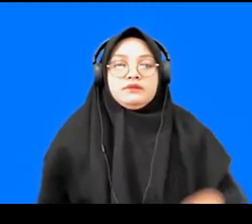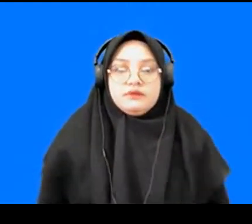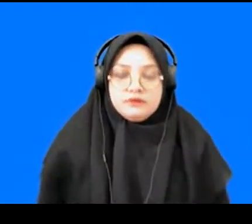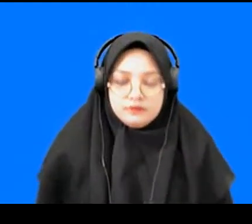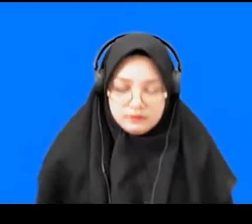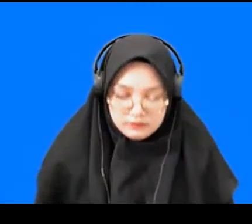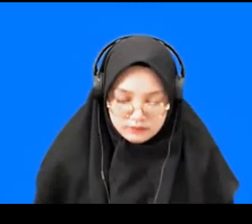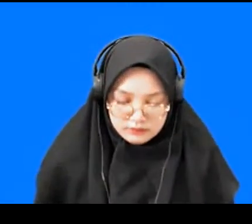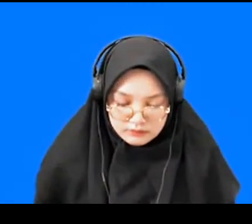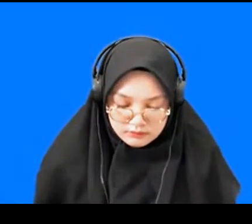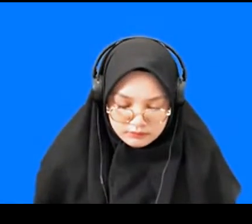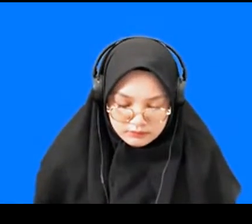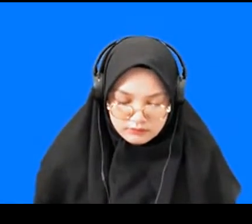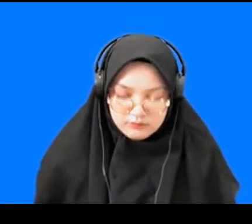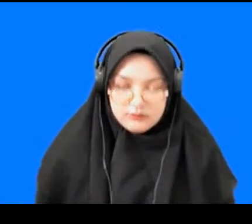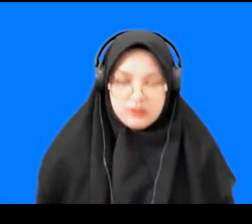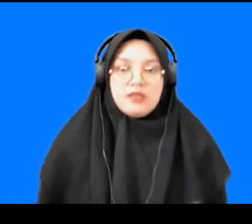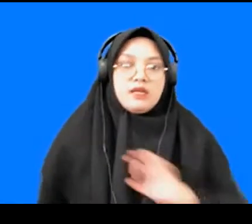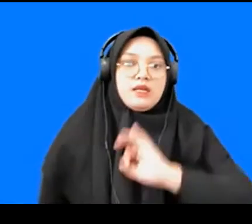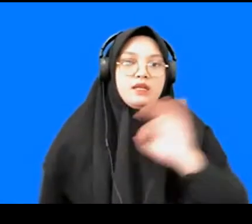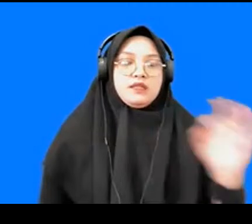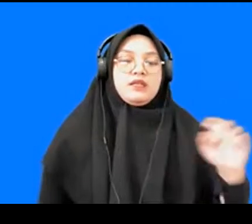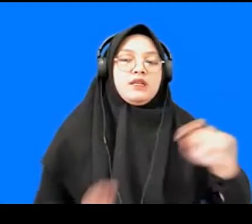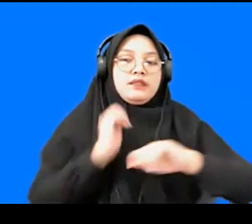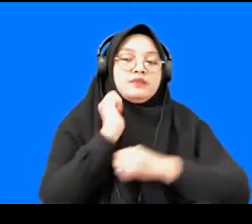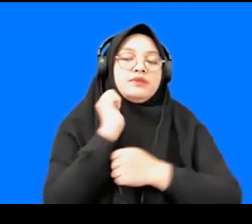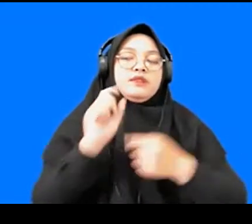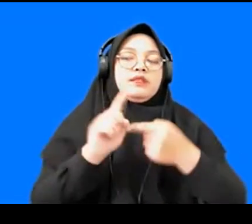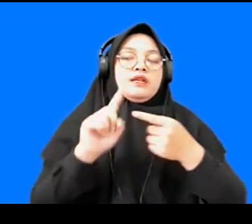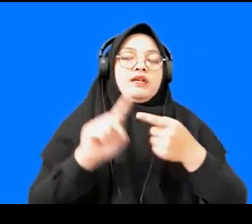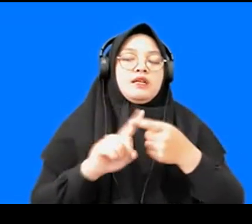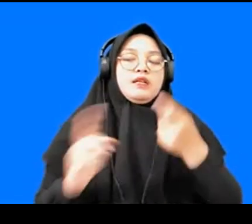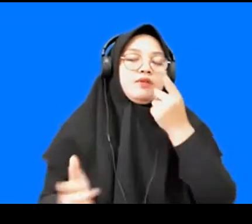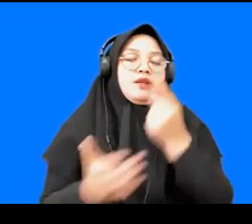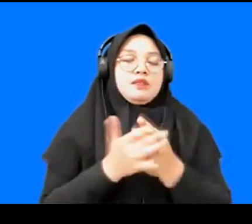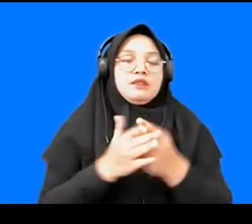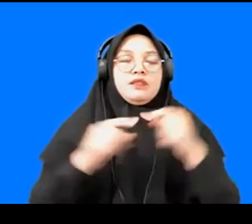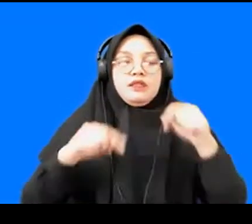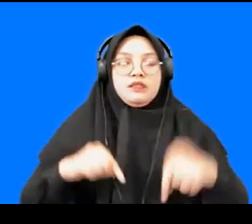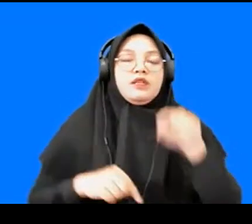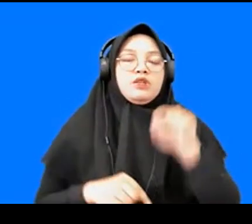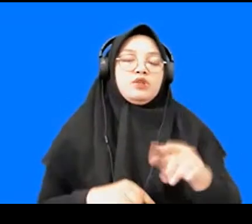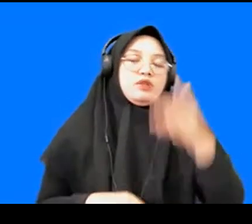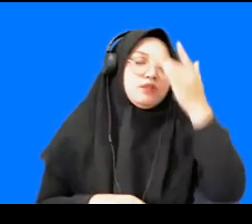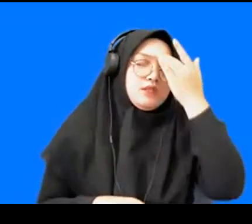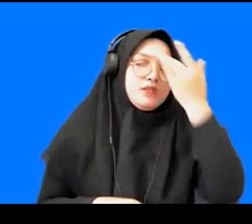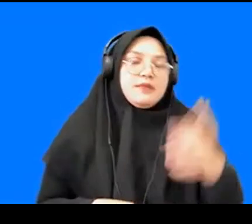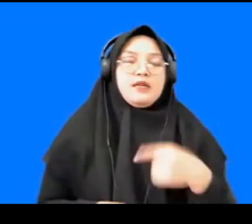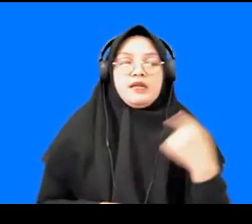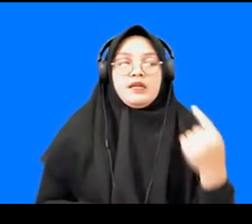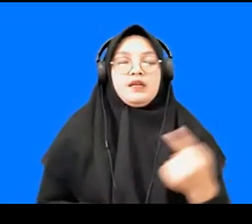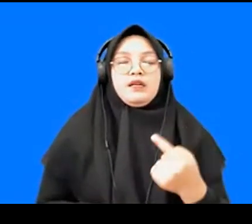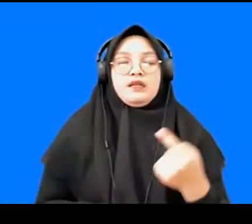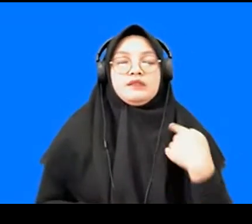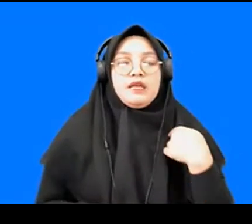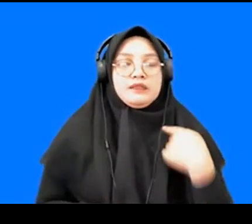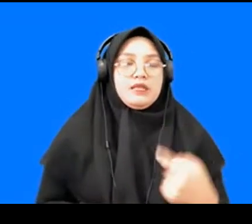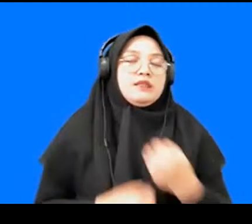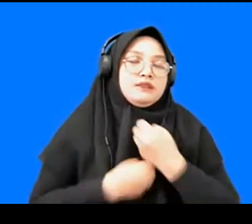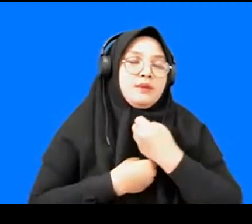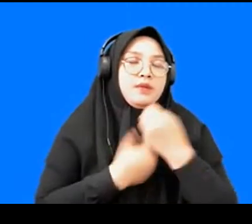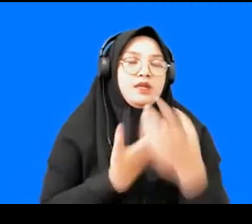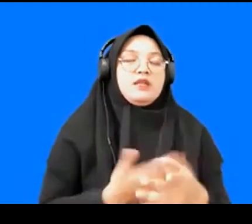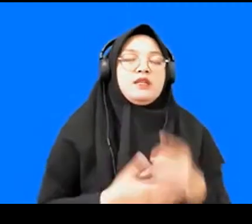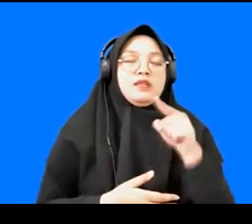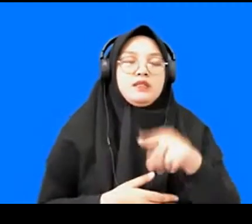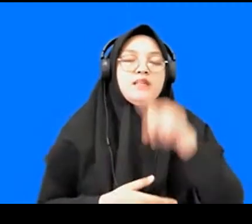on these recommendations. That is why I said that this has to be a continuing struggle. Yep. From here on to India and